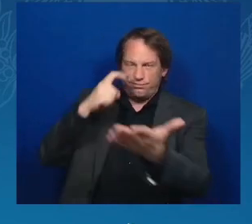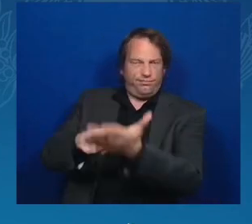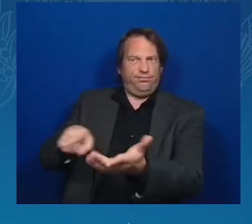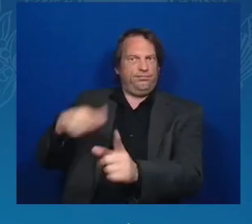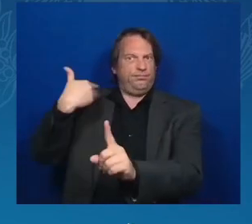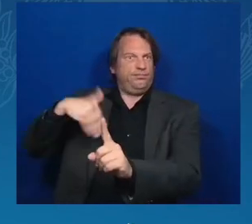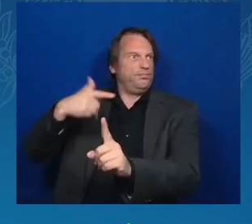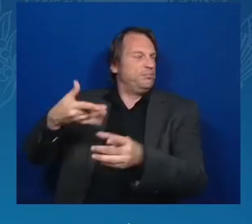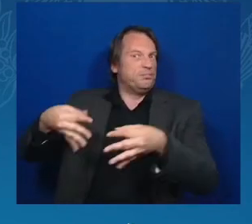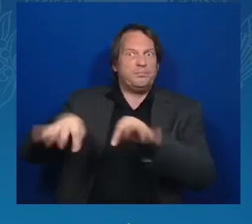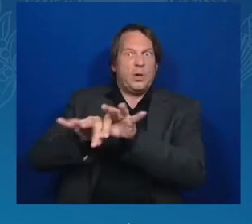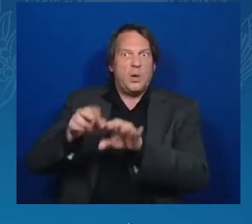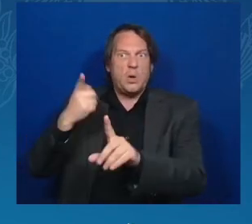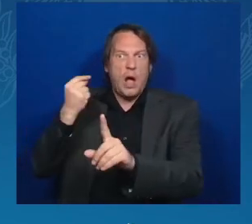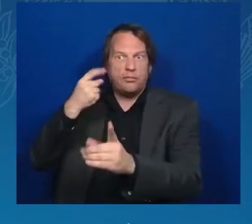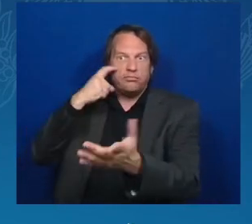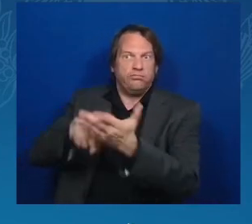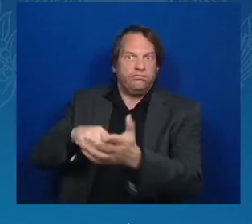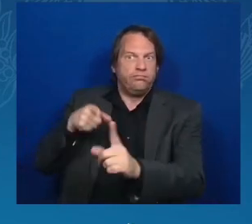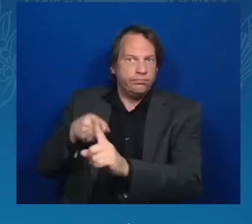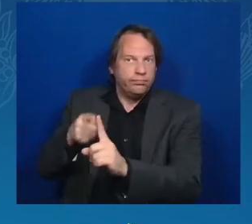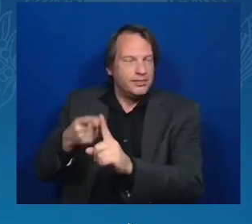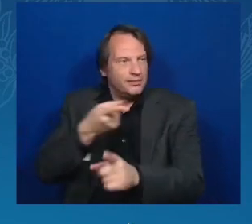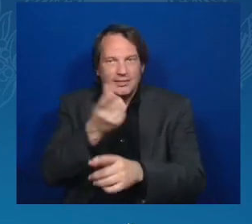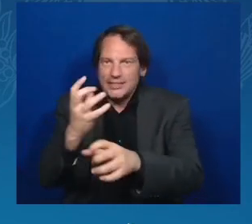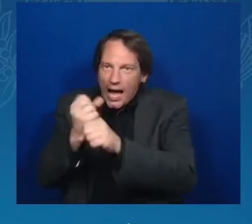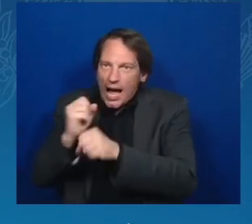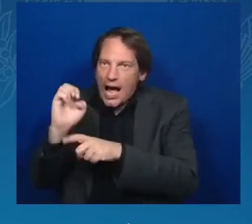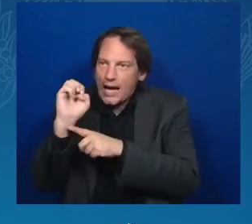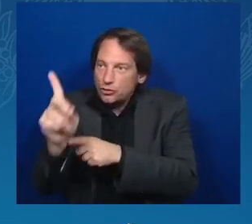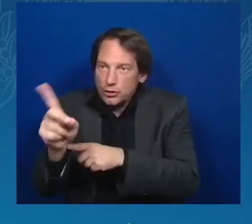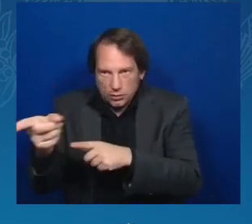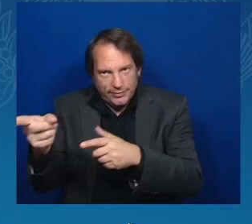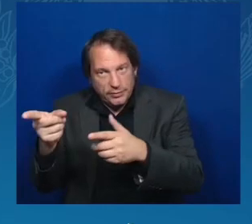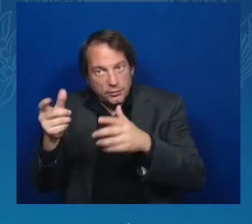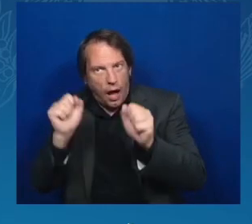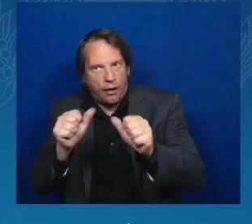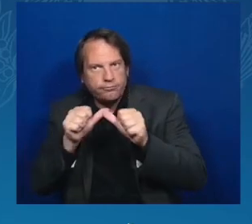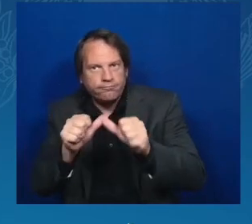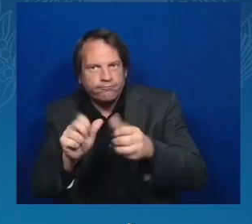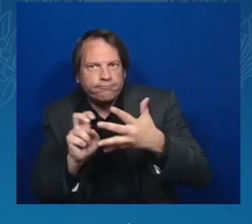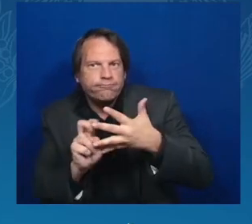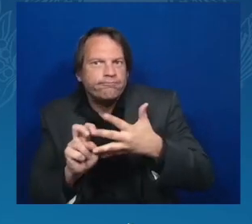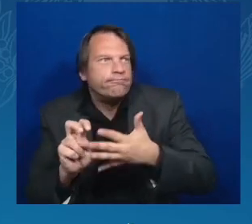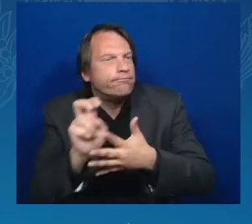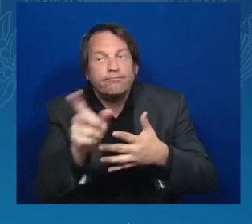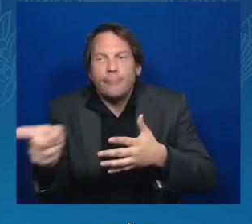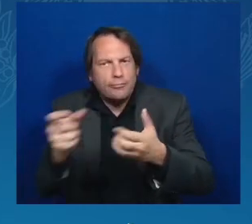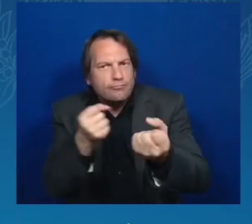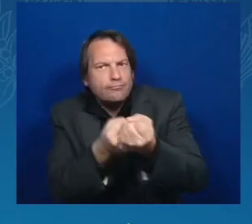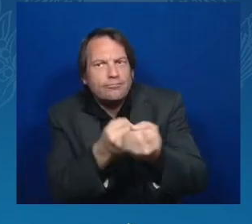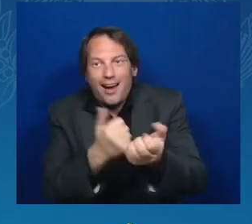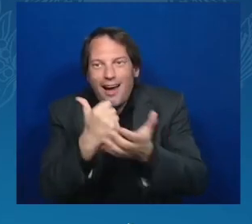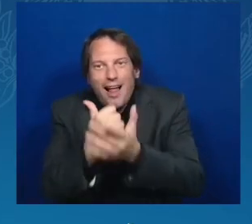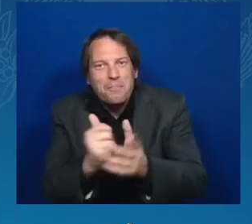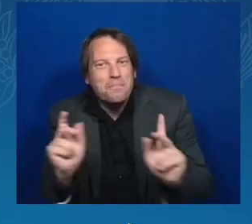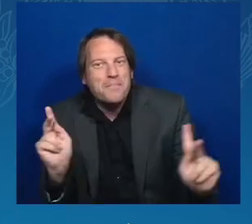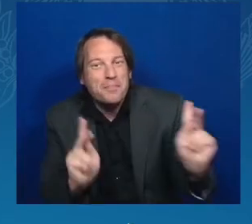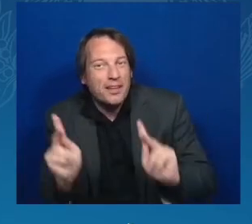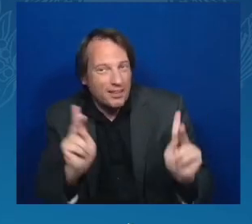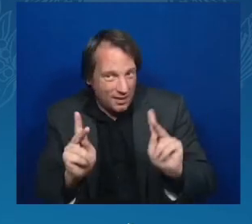be more of a help to the people that you are serving, to be part of the Philadelphia public school system and to be able